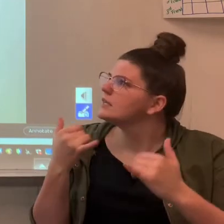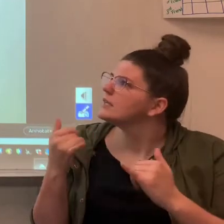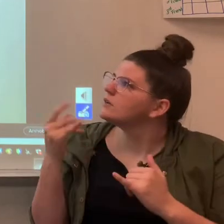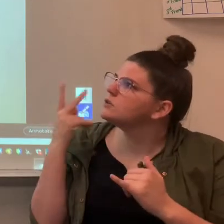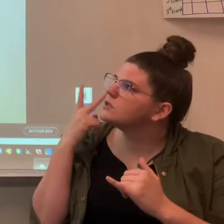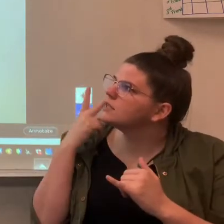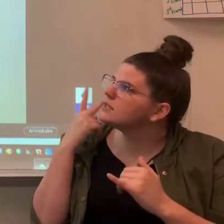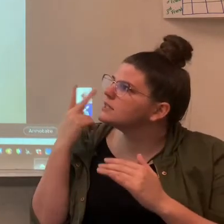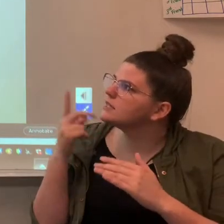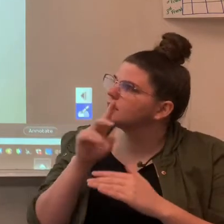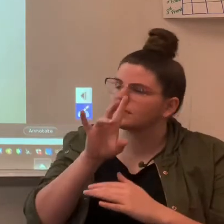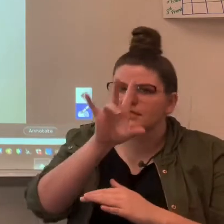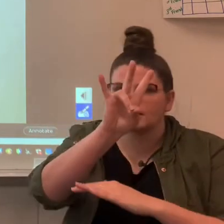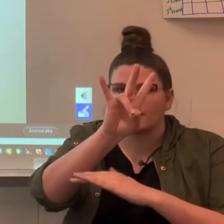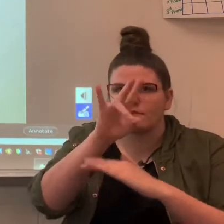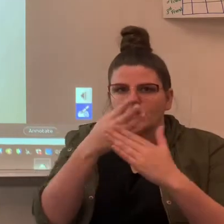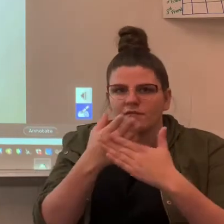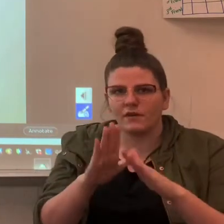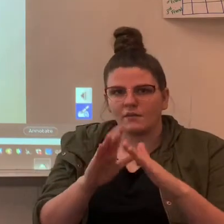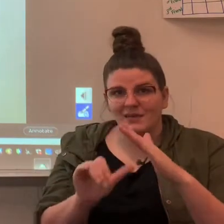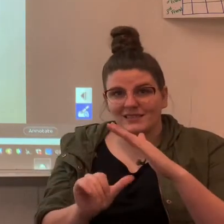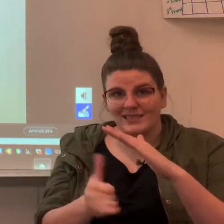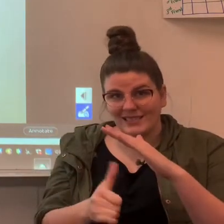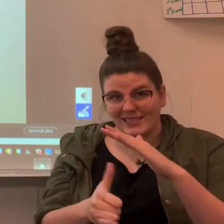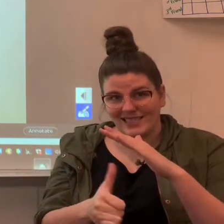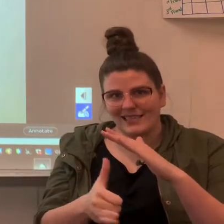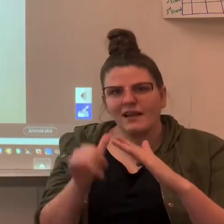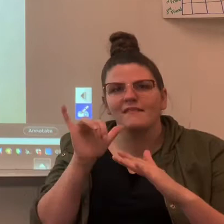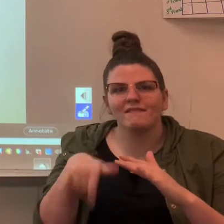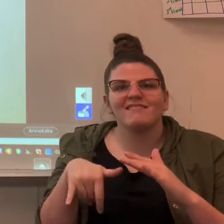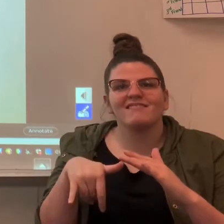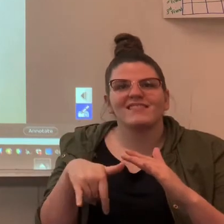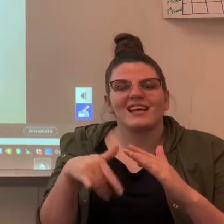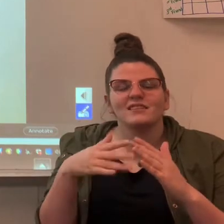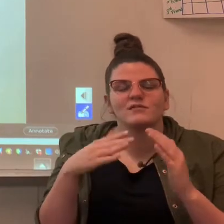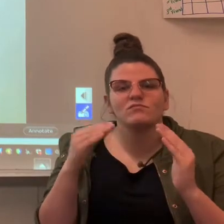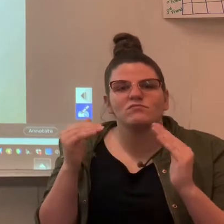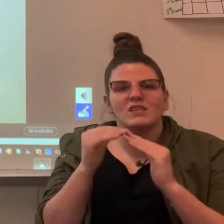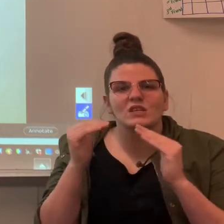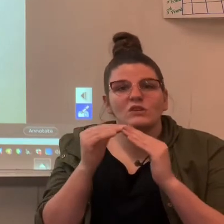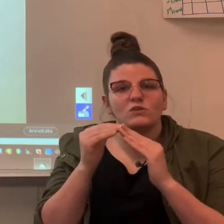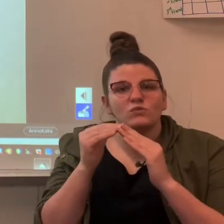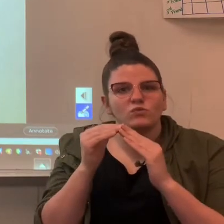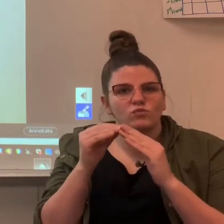by 10. Therefore that is an equivalent expression.